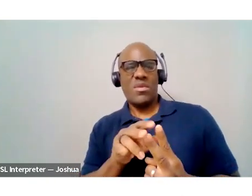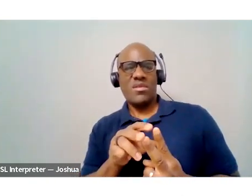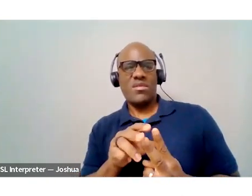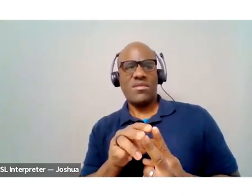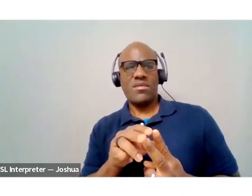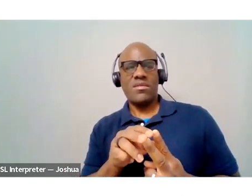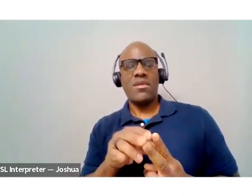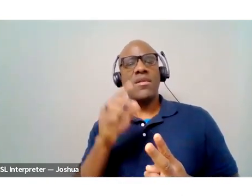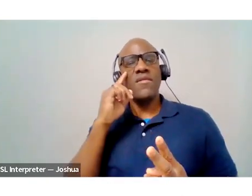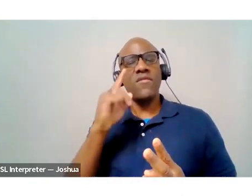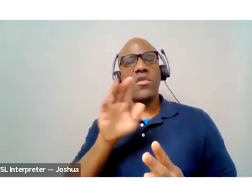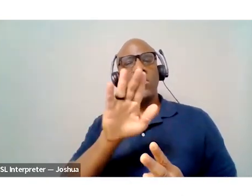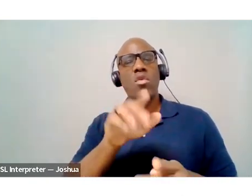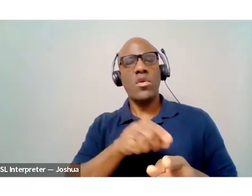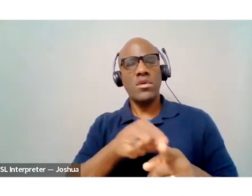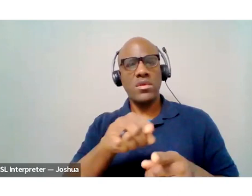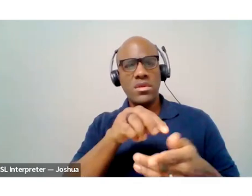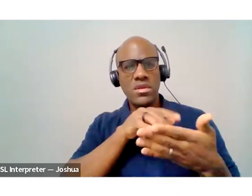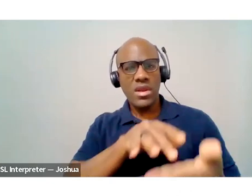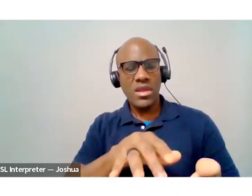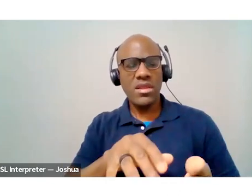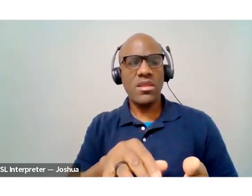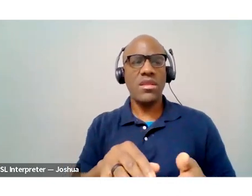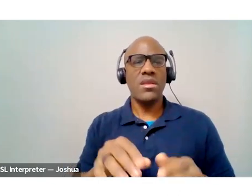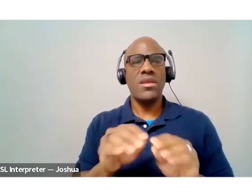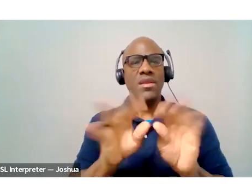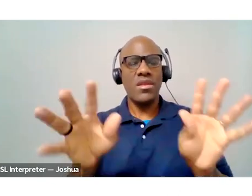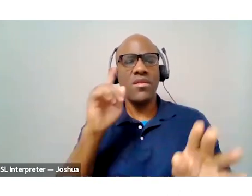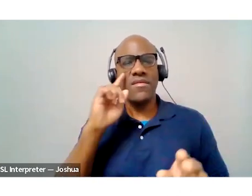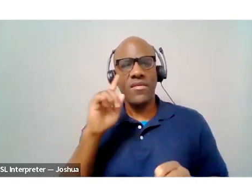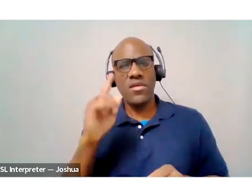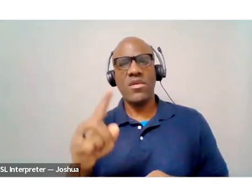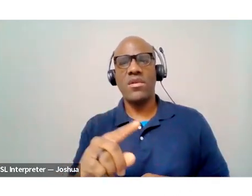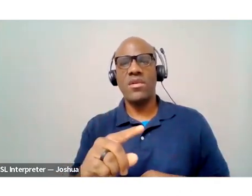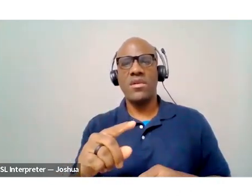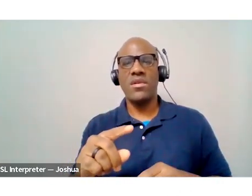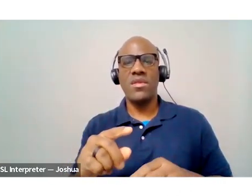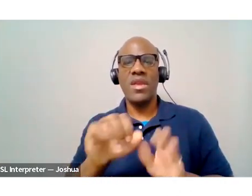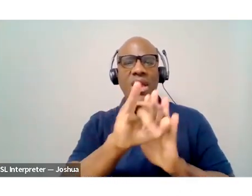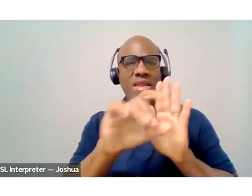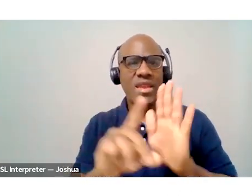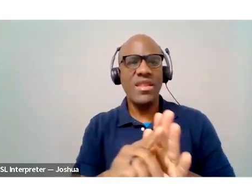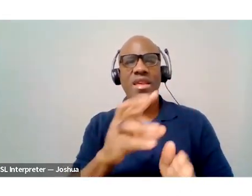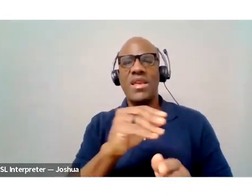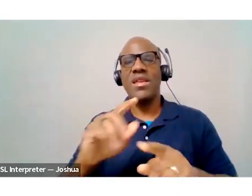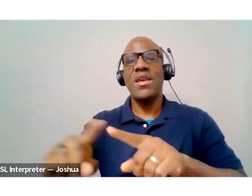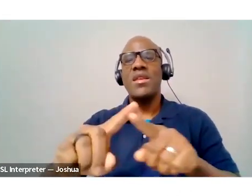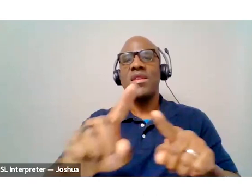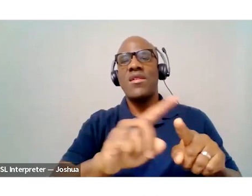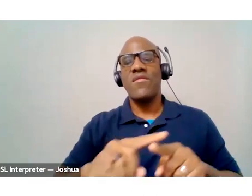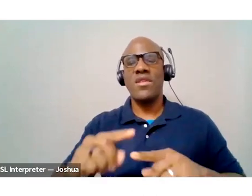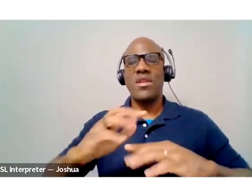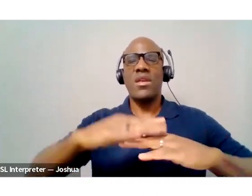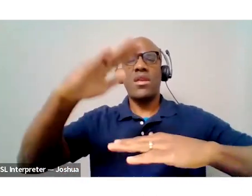the quote unquote constellation of identities, of context is that you bring in your